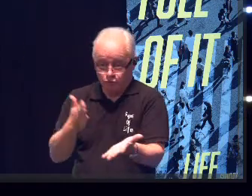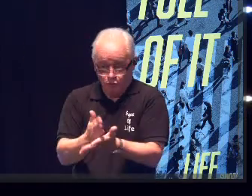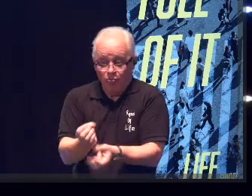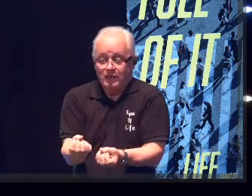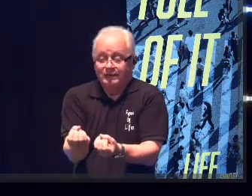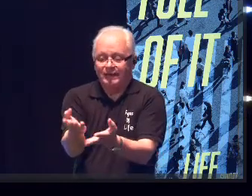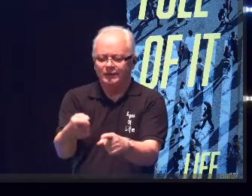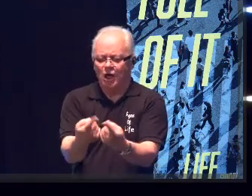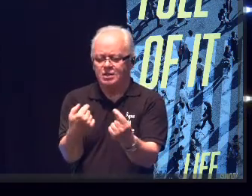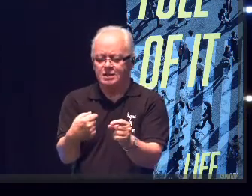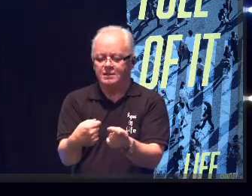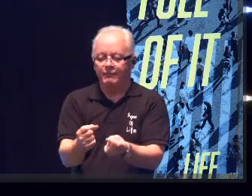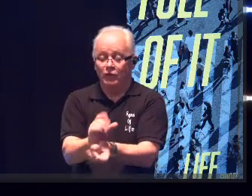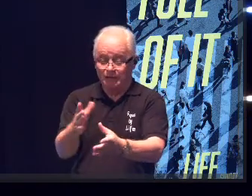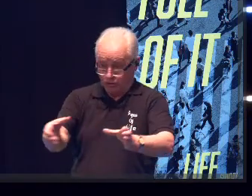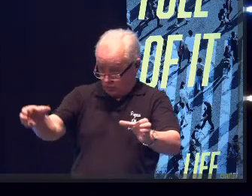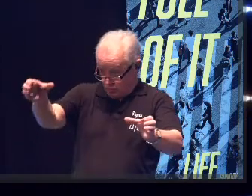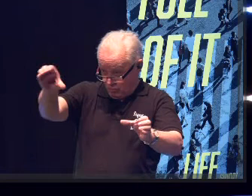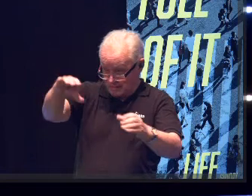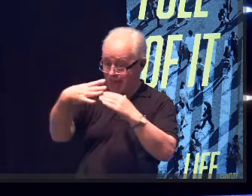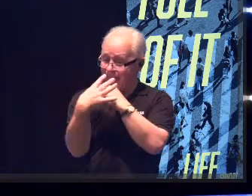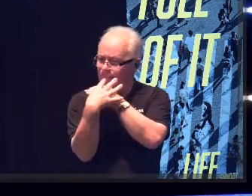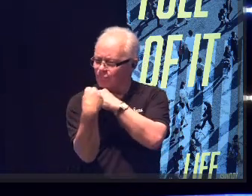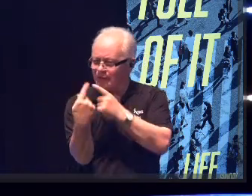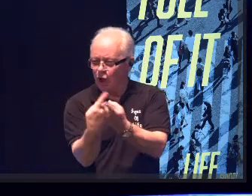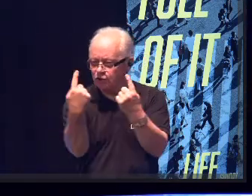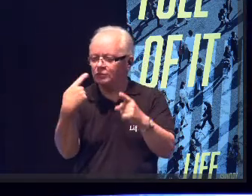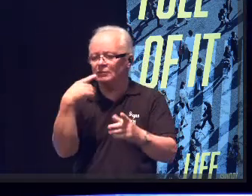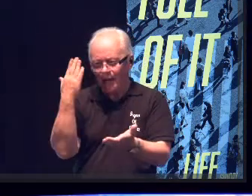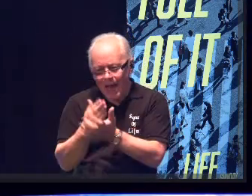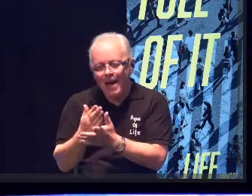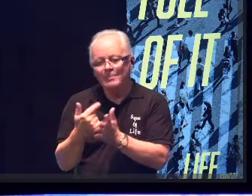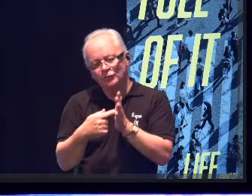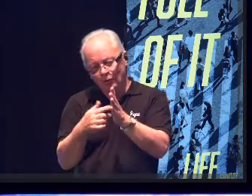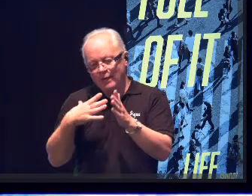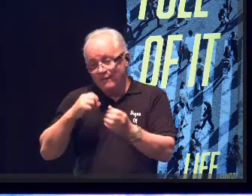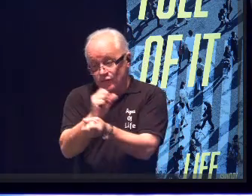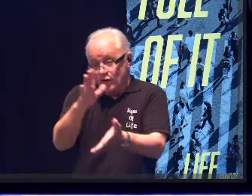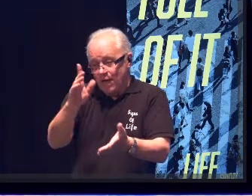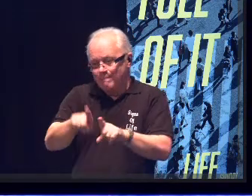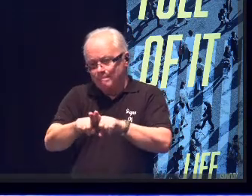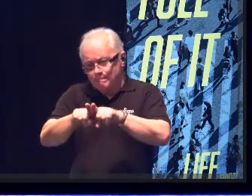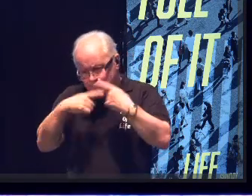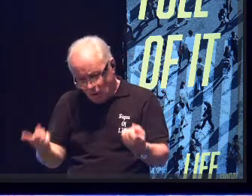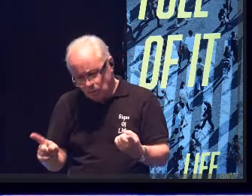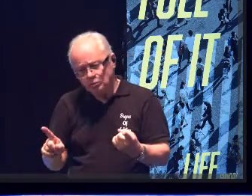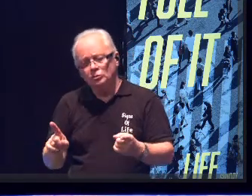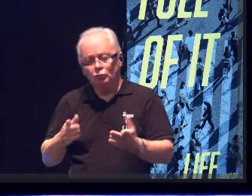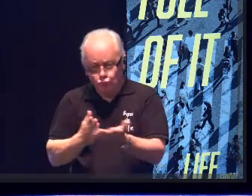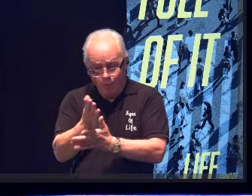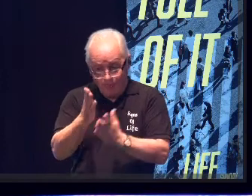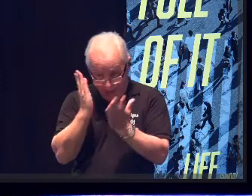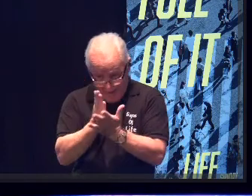Grace invites us to be free. But it's the truth that sets us